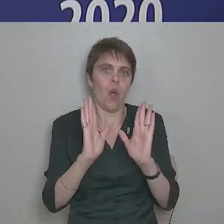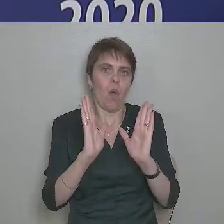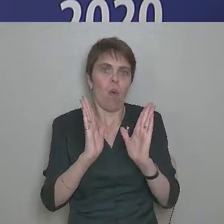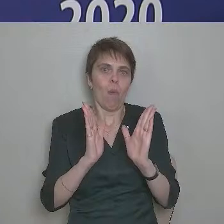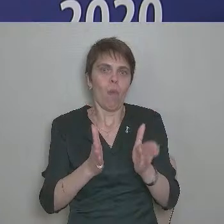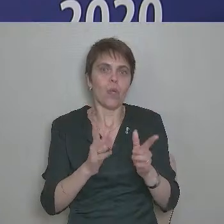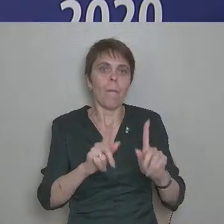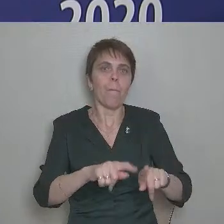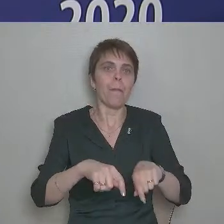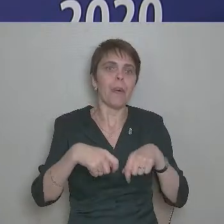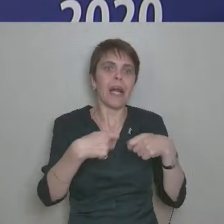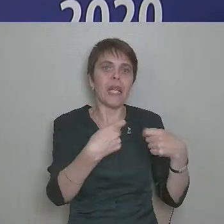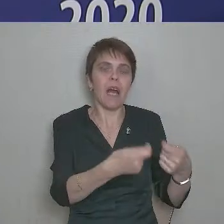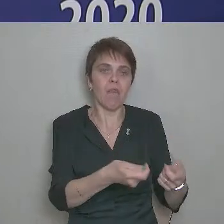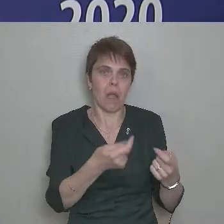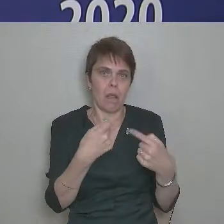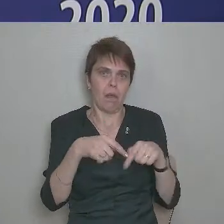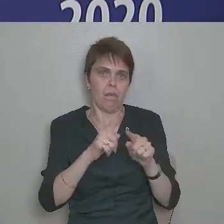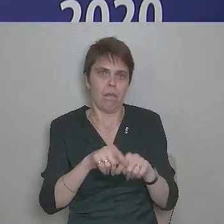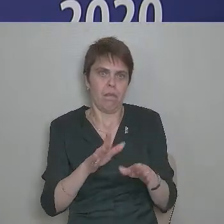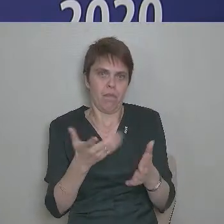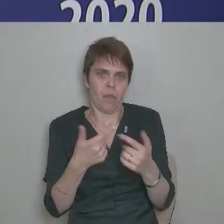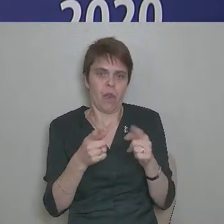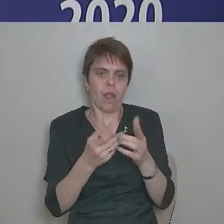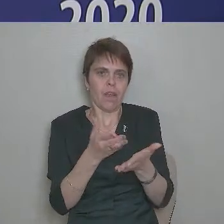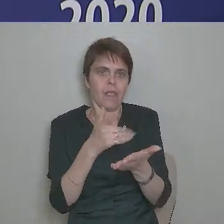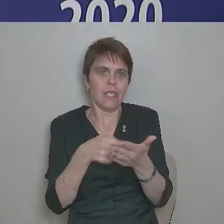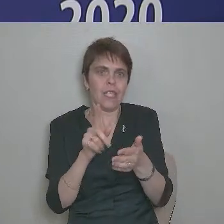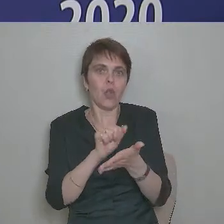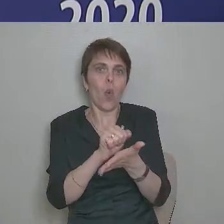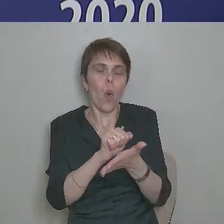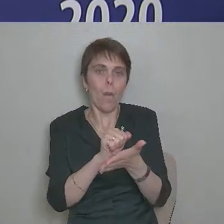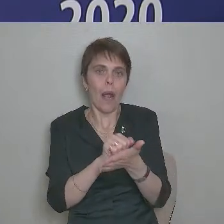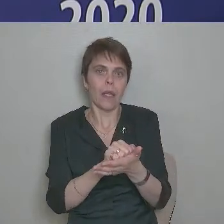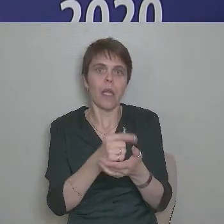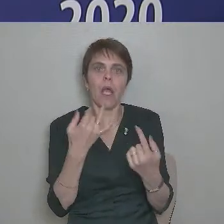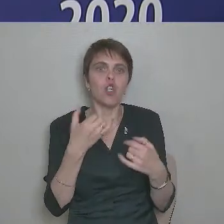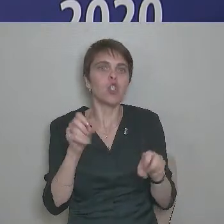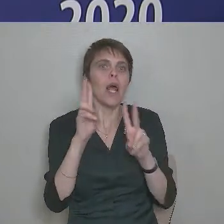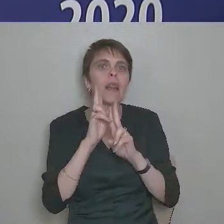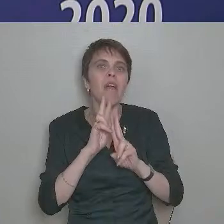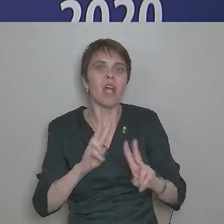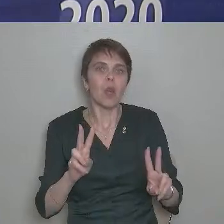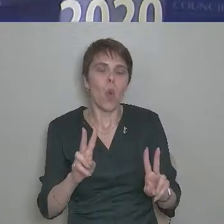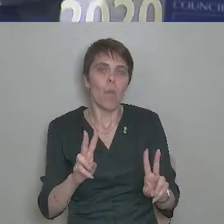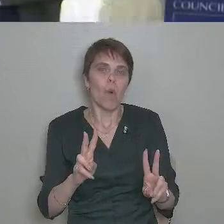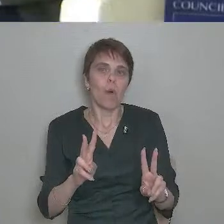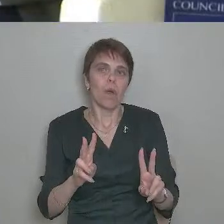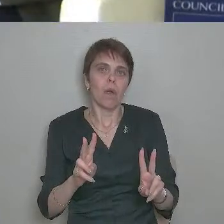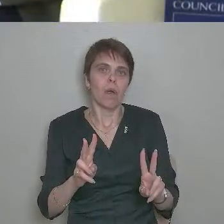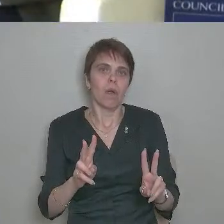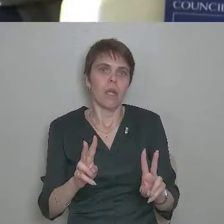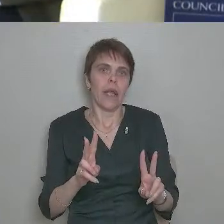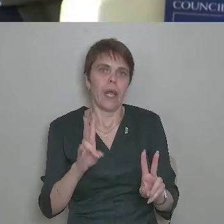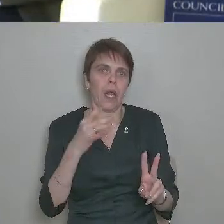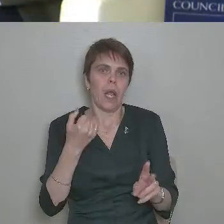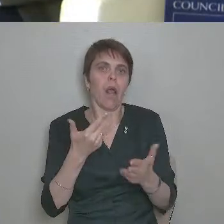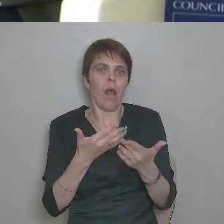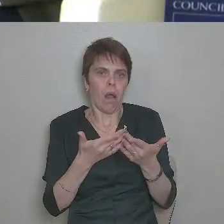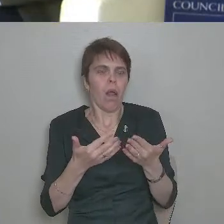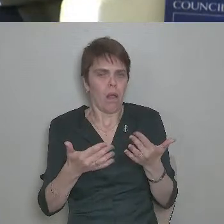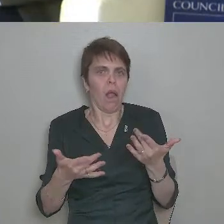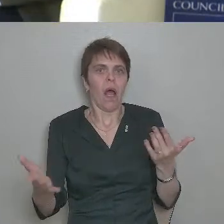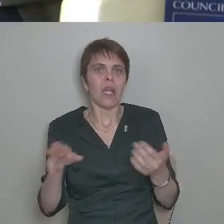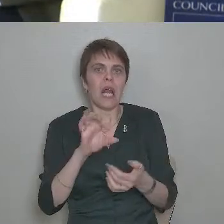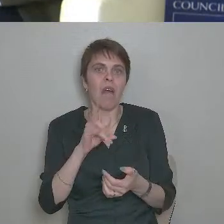day, it is necessary to submit the ballots to the DEC, but